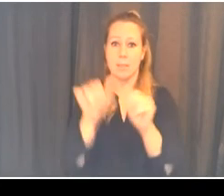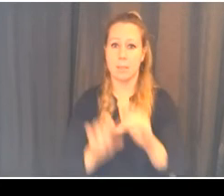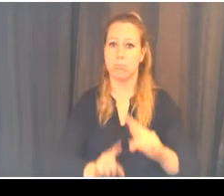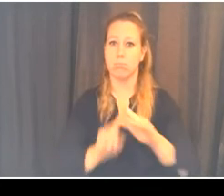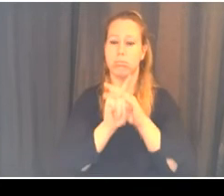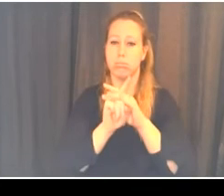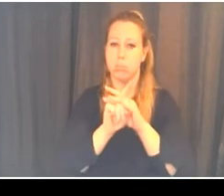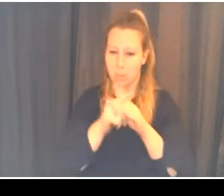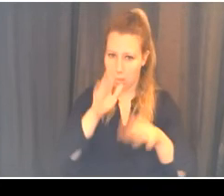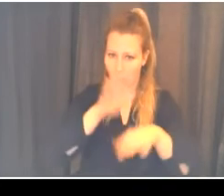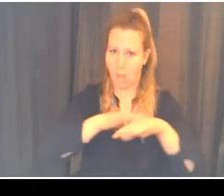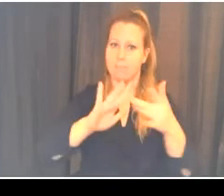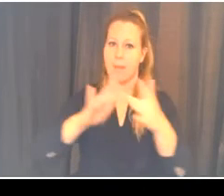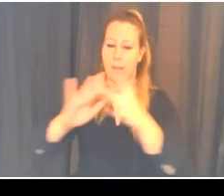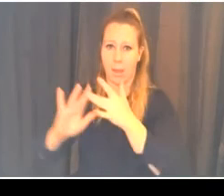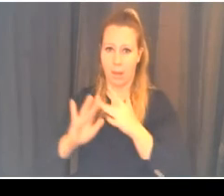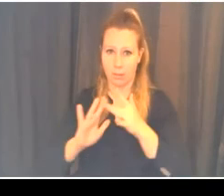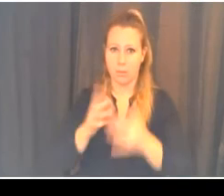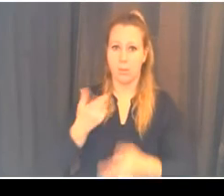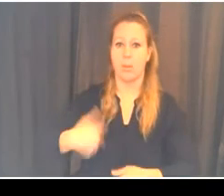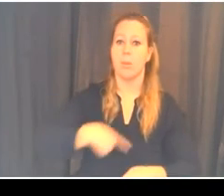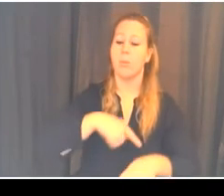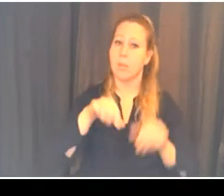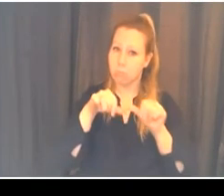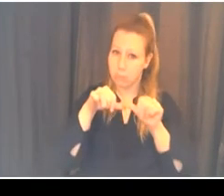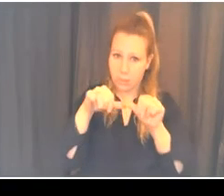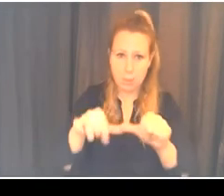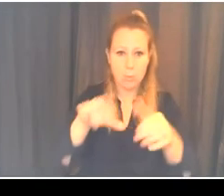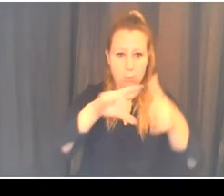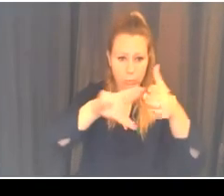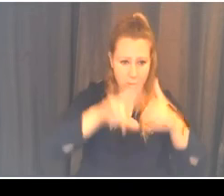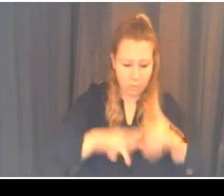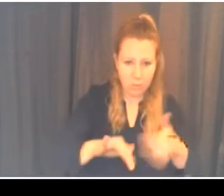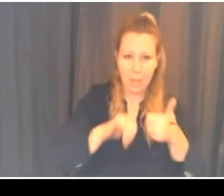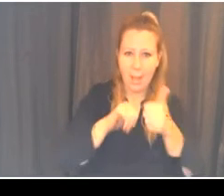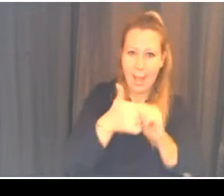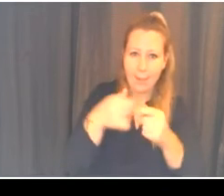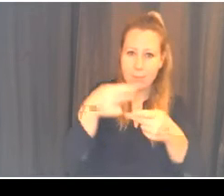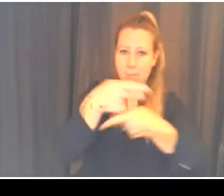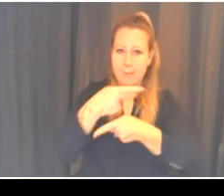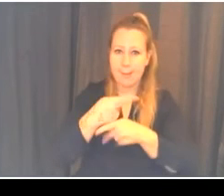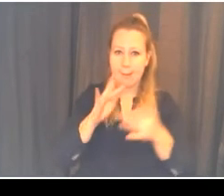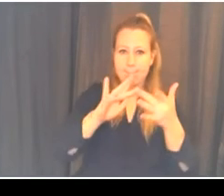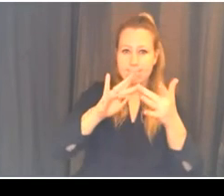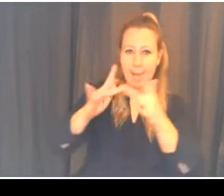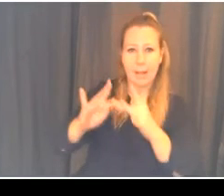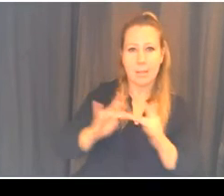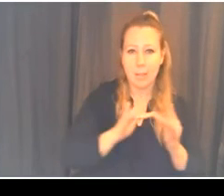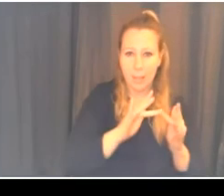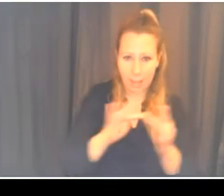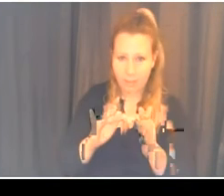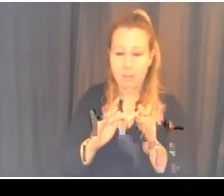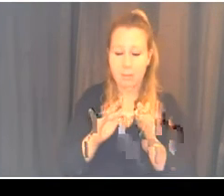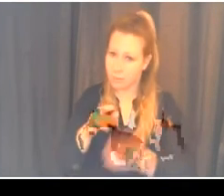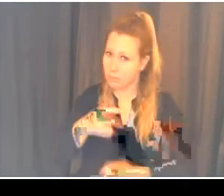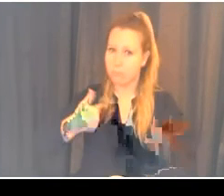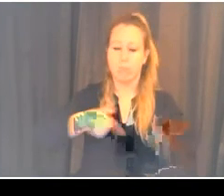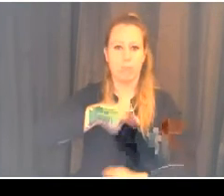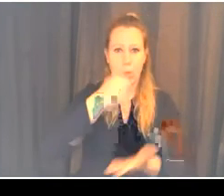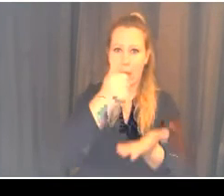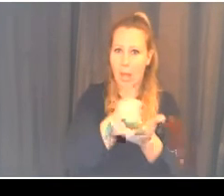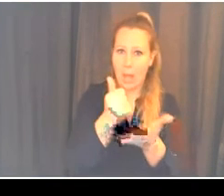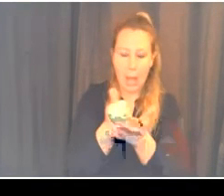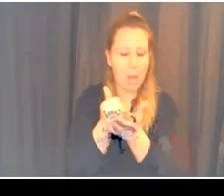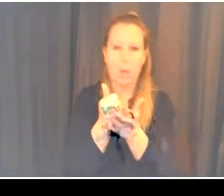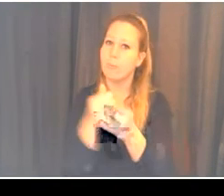ill-prepared or unequipped to respond to a trauma informed healing centered way since March our programs have adjusted to convene